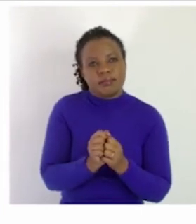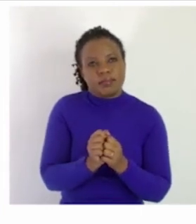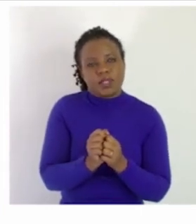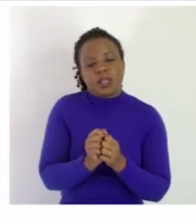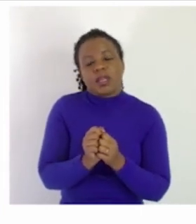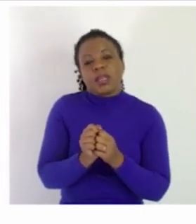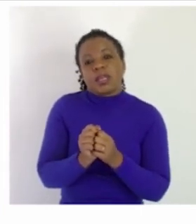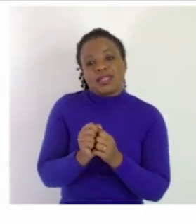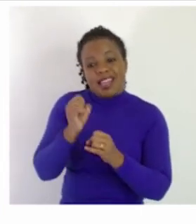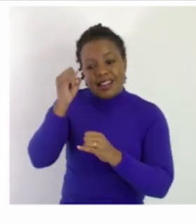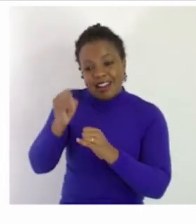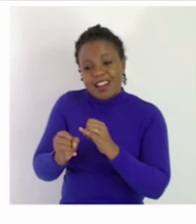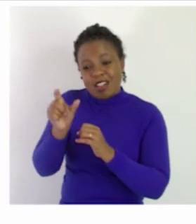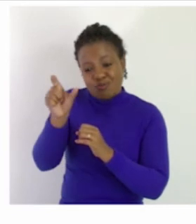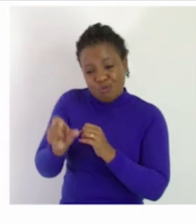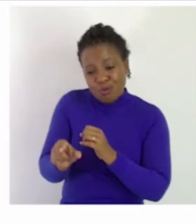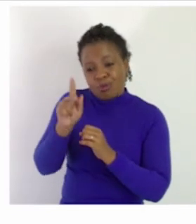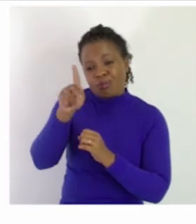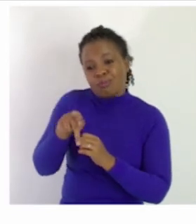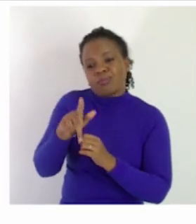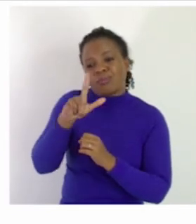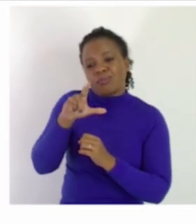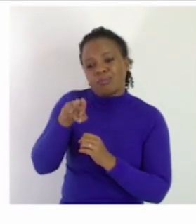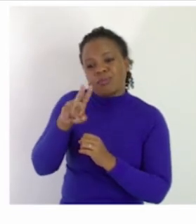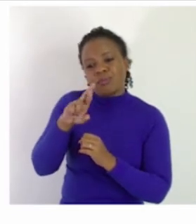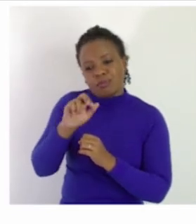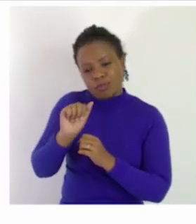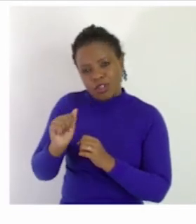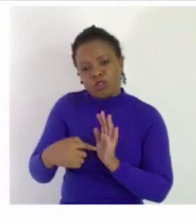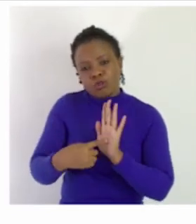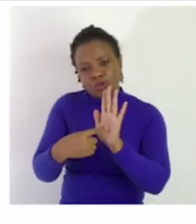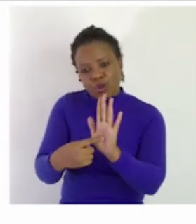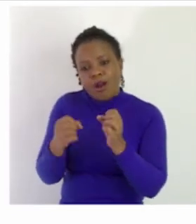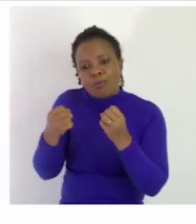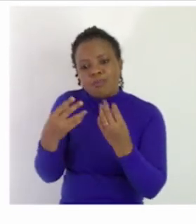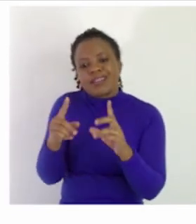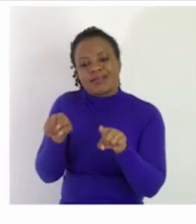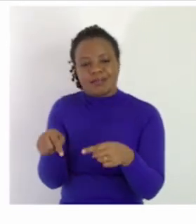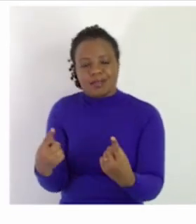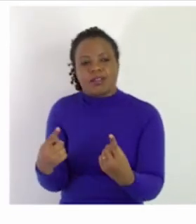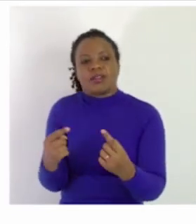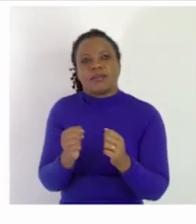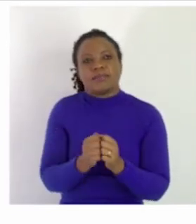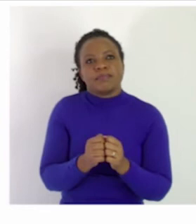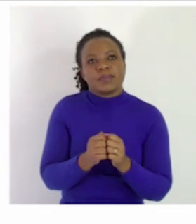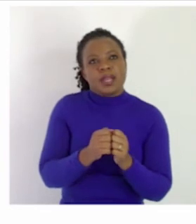quantity of the things. Right. The words that we have are